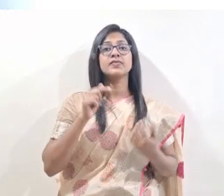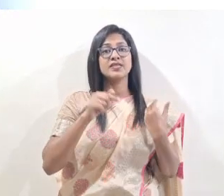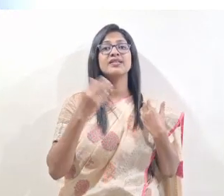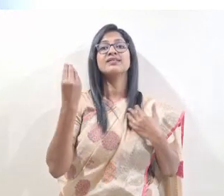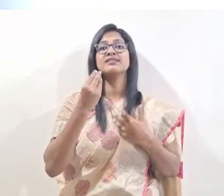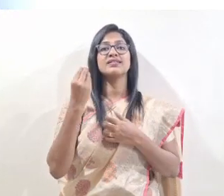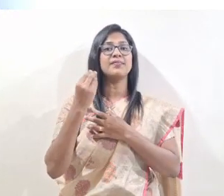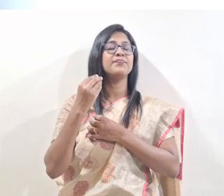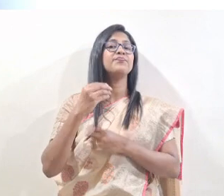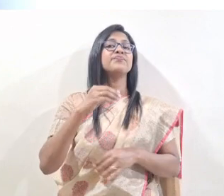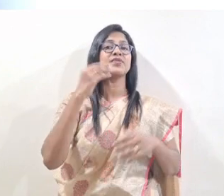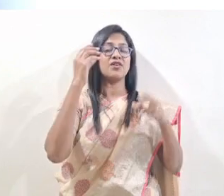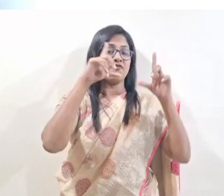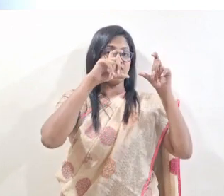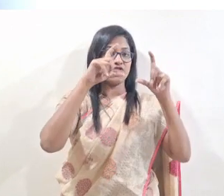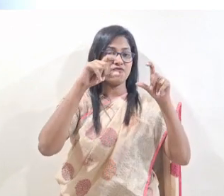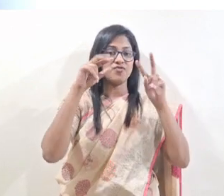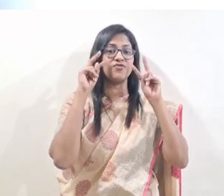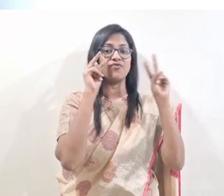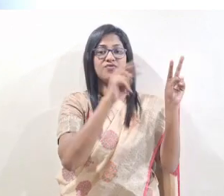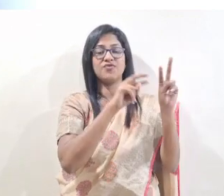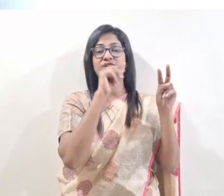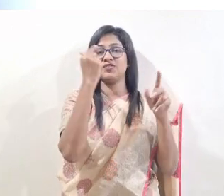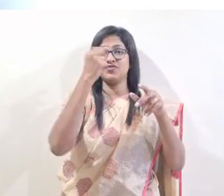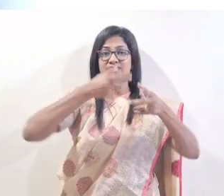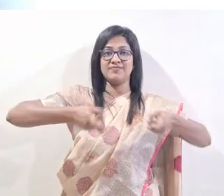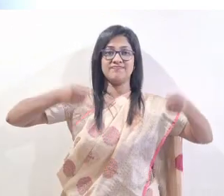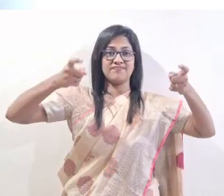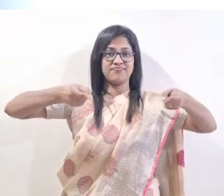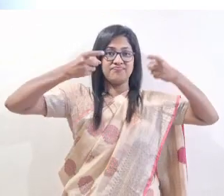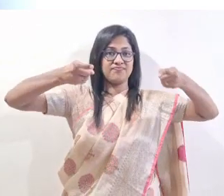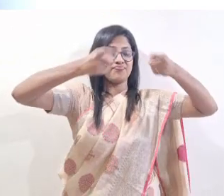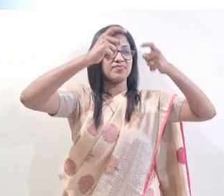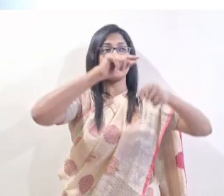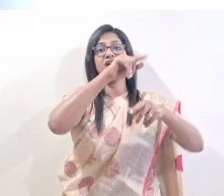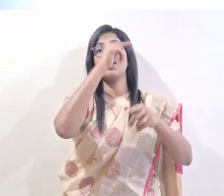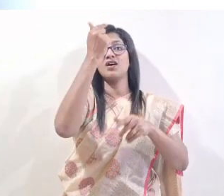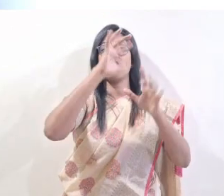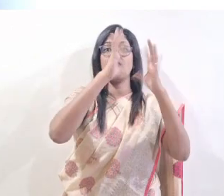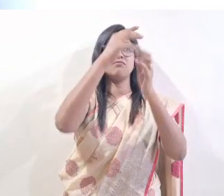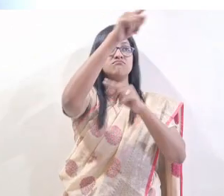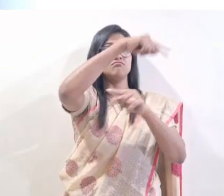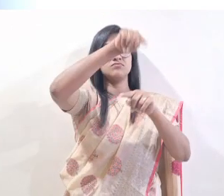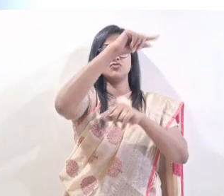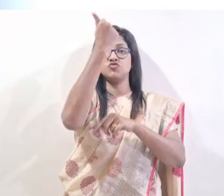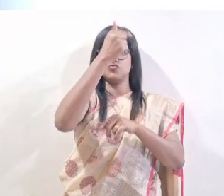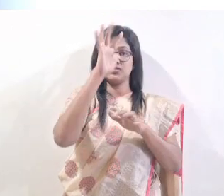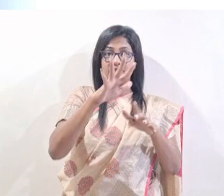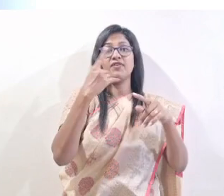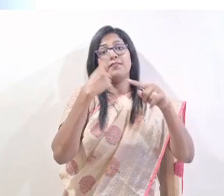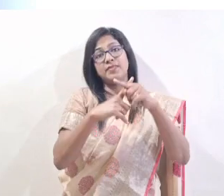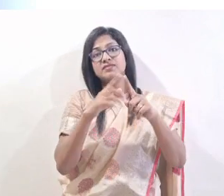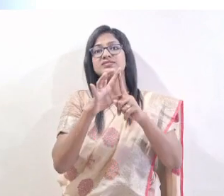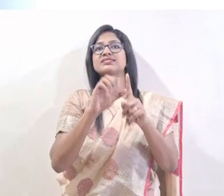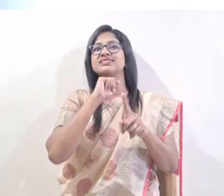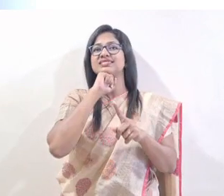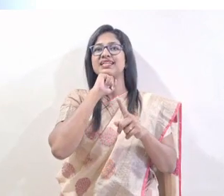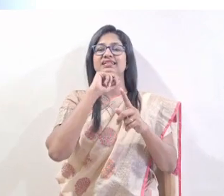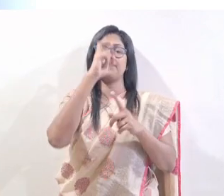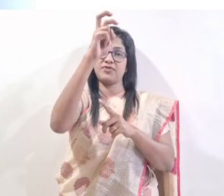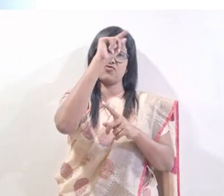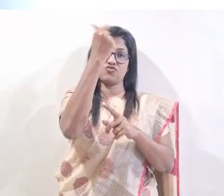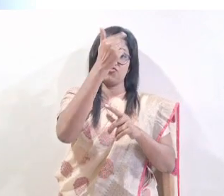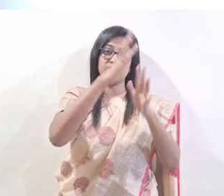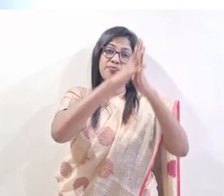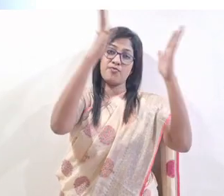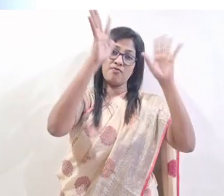These are some photographs of U-girders which have been used around the world. Of course, Delhi Metro has been using